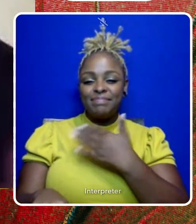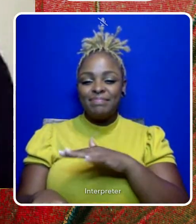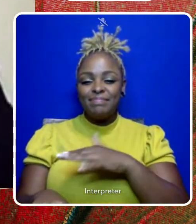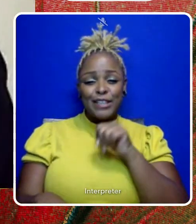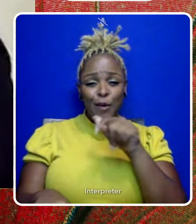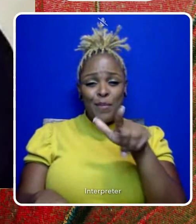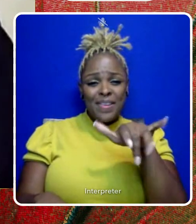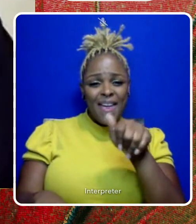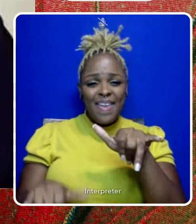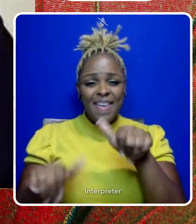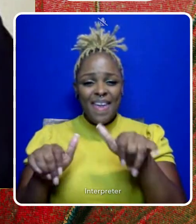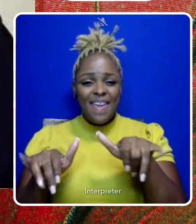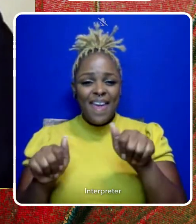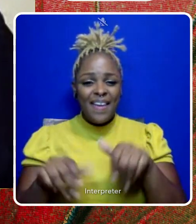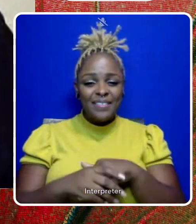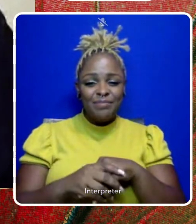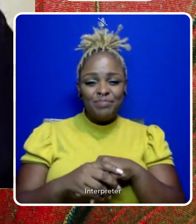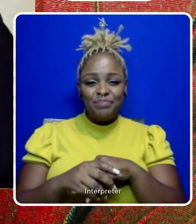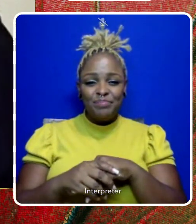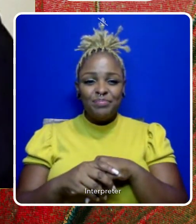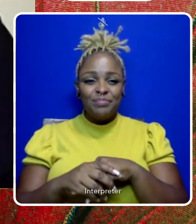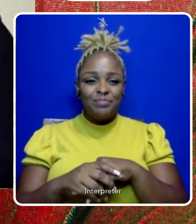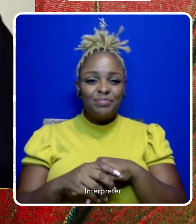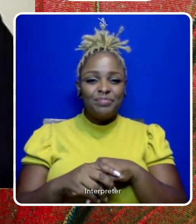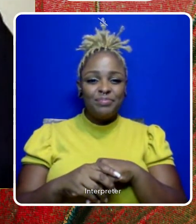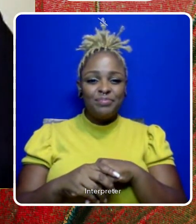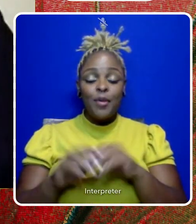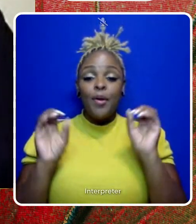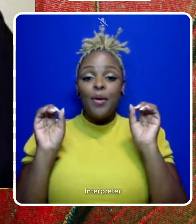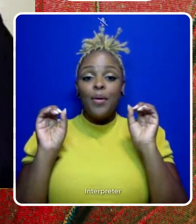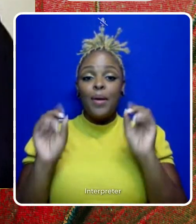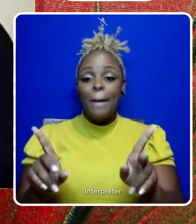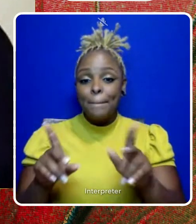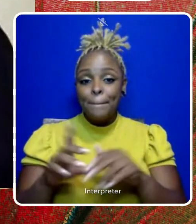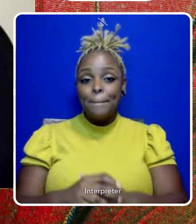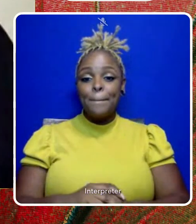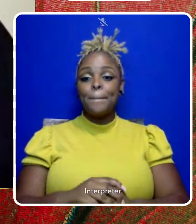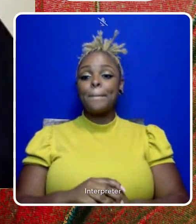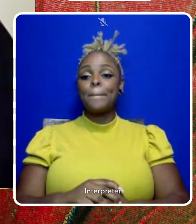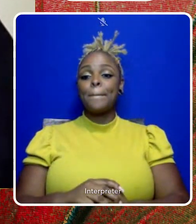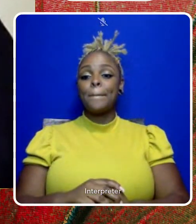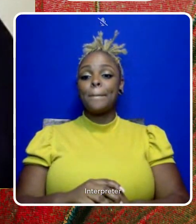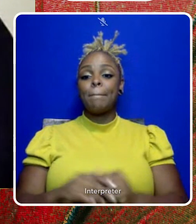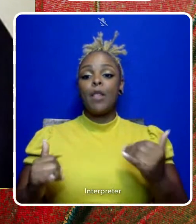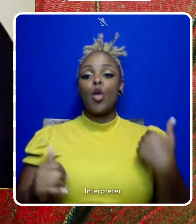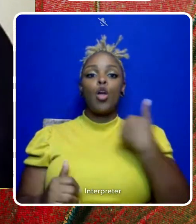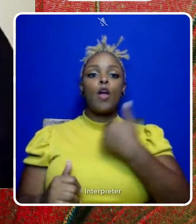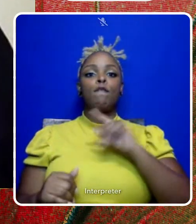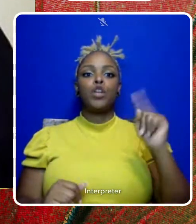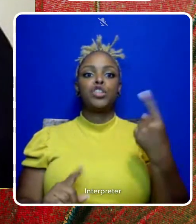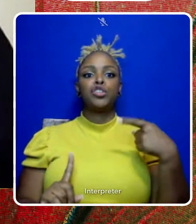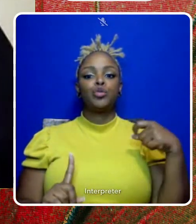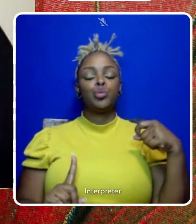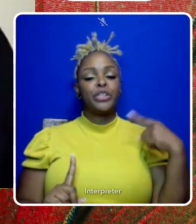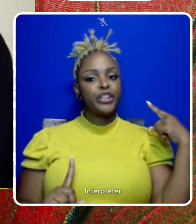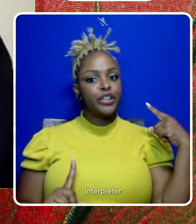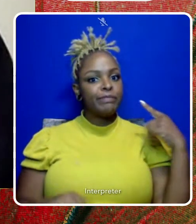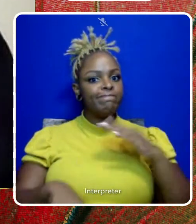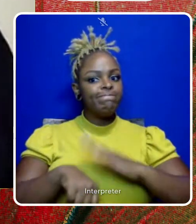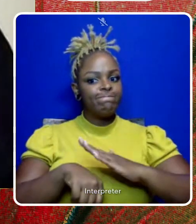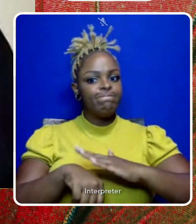All right, cools. Our cues. This is our first trigger warning for the night, and it